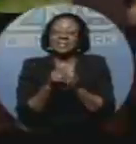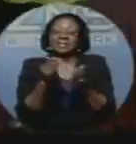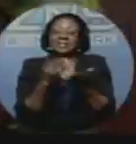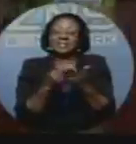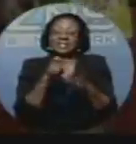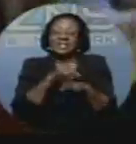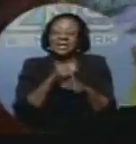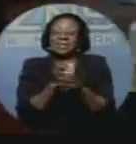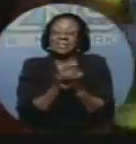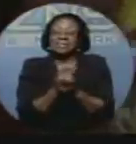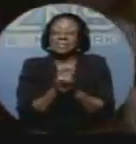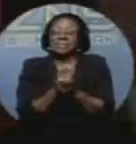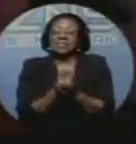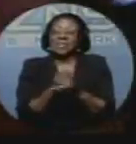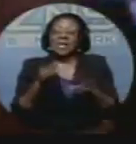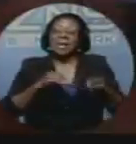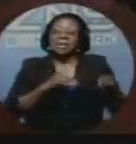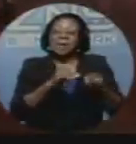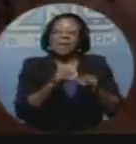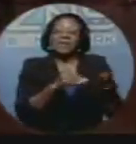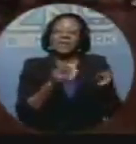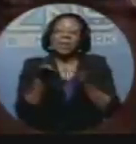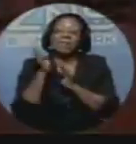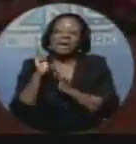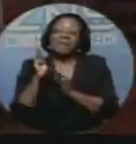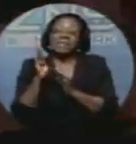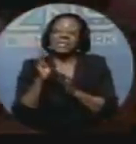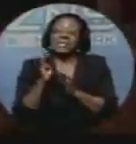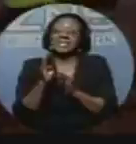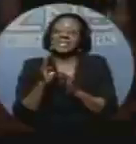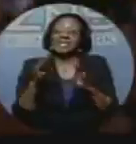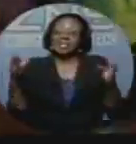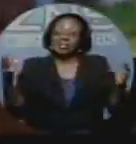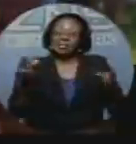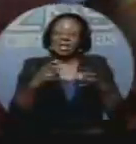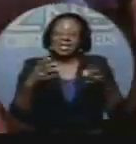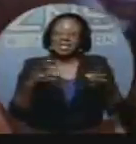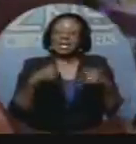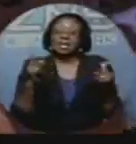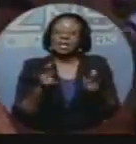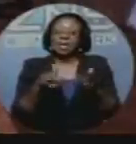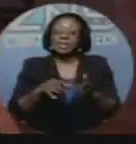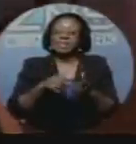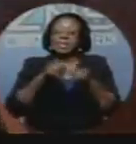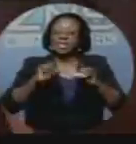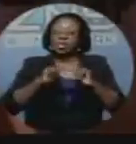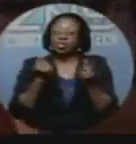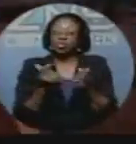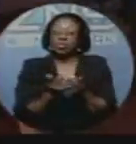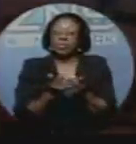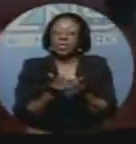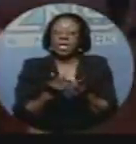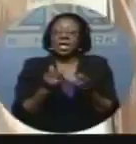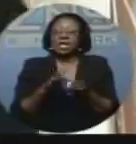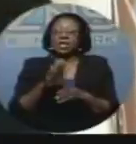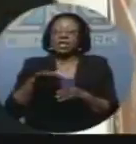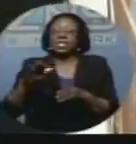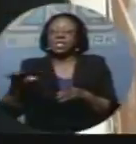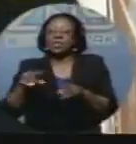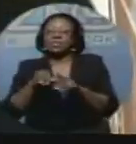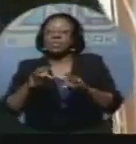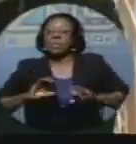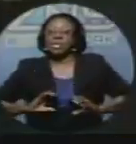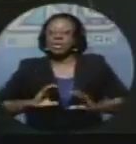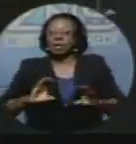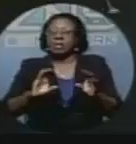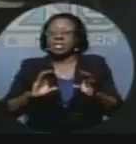time. Marathon Bahamas 2013 also attracted a number of specialty groups, including the Kids of Courage organization. Despite